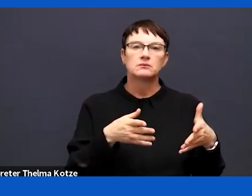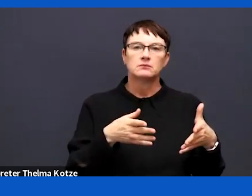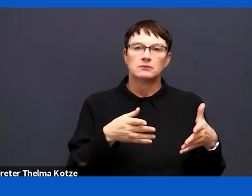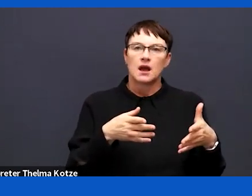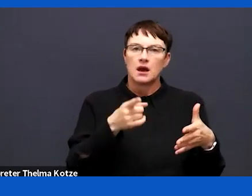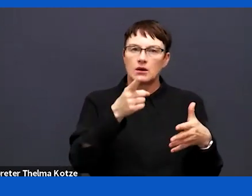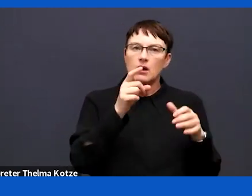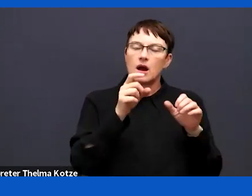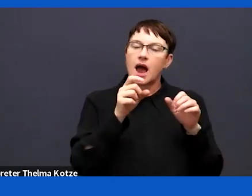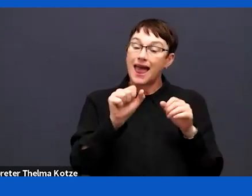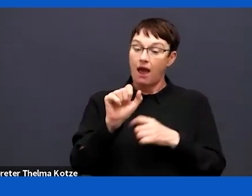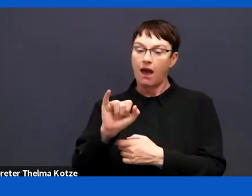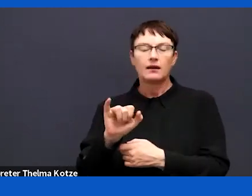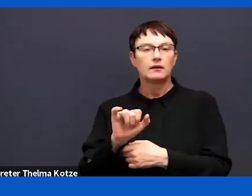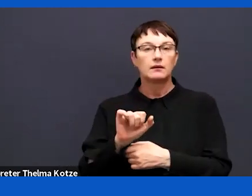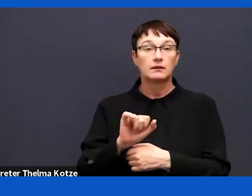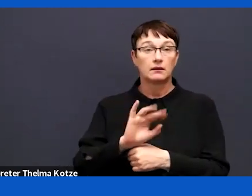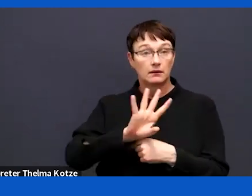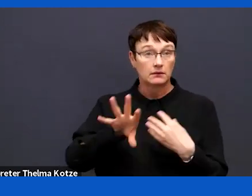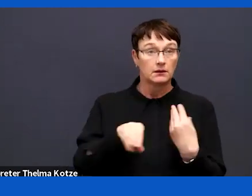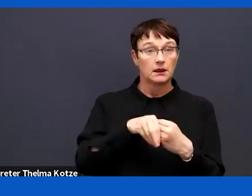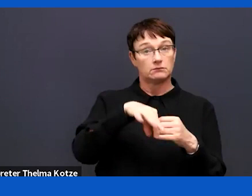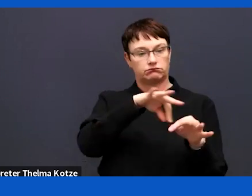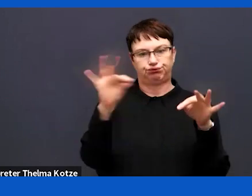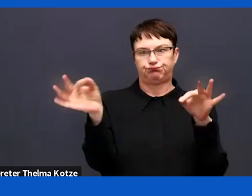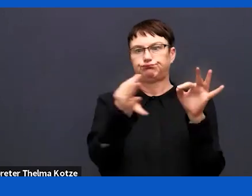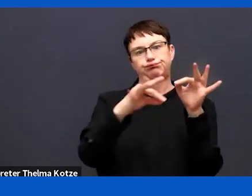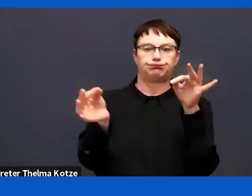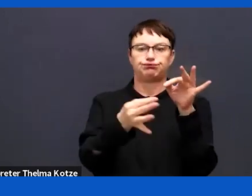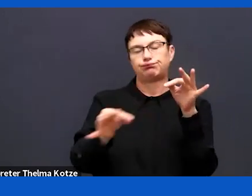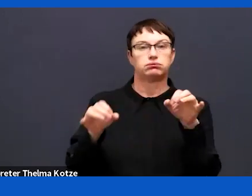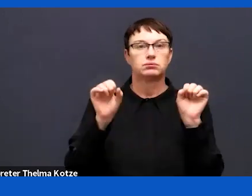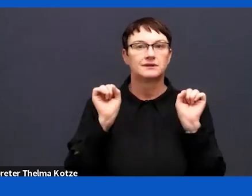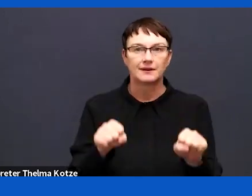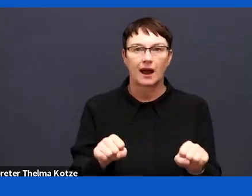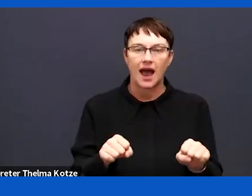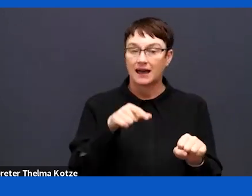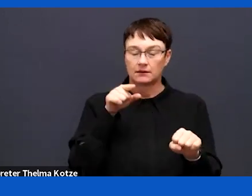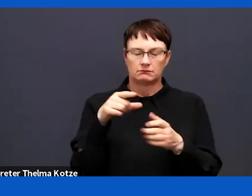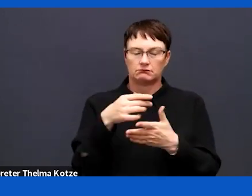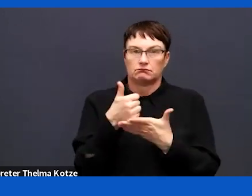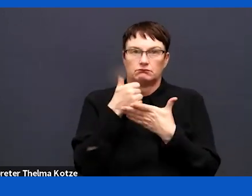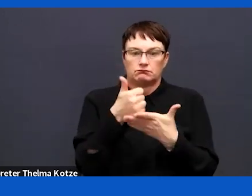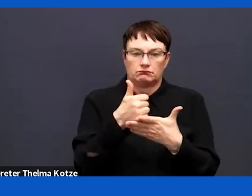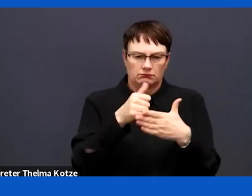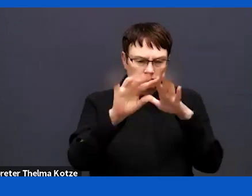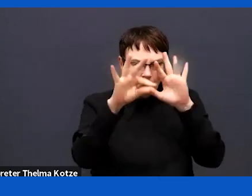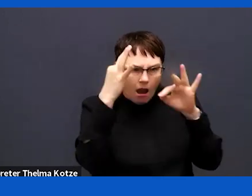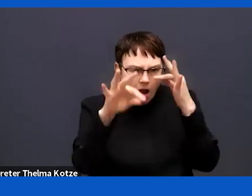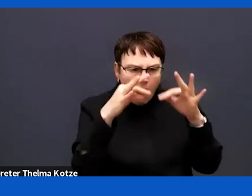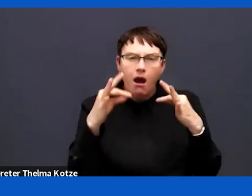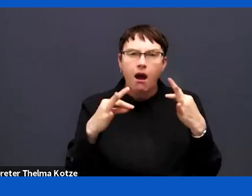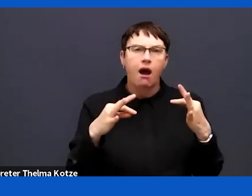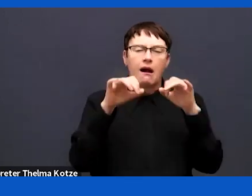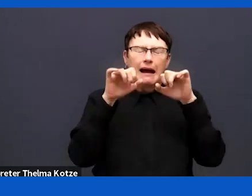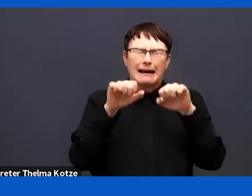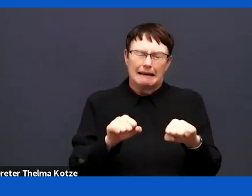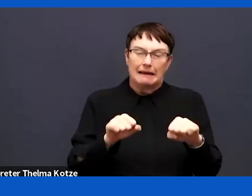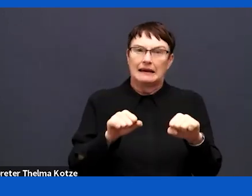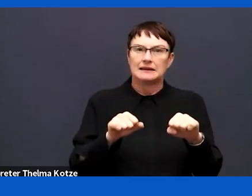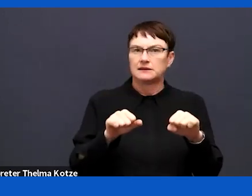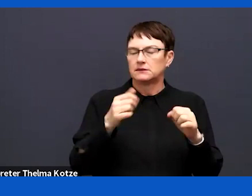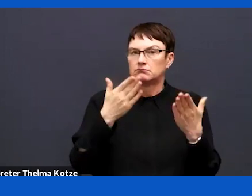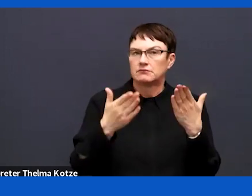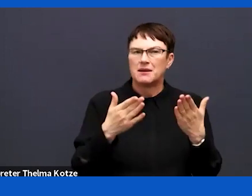AI lets you actually do that. It lets you analyze that image. It lets you even query what's in the thing. If I want to know